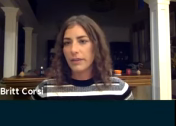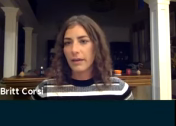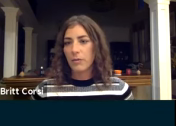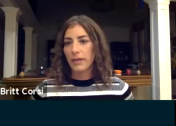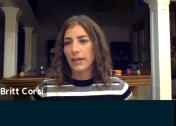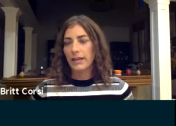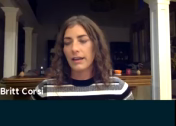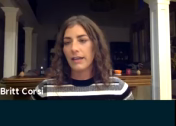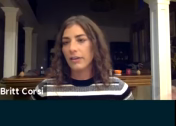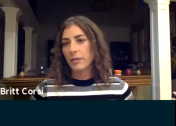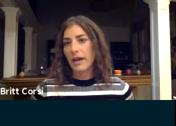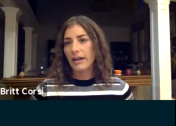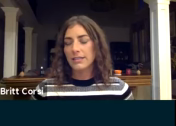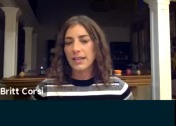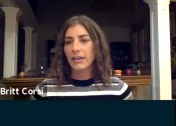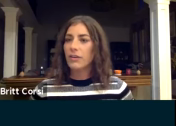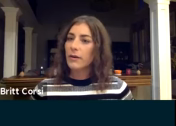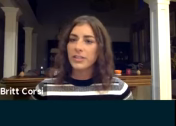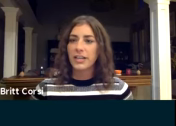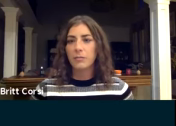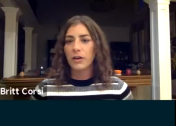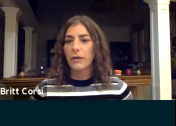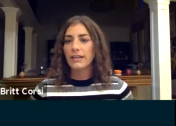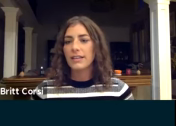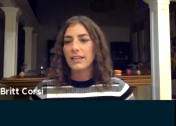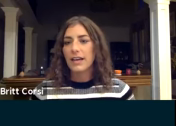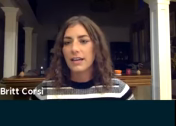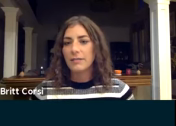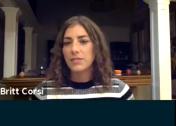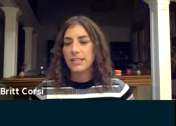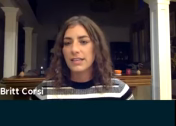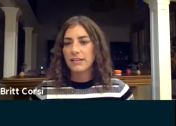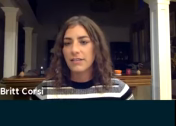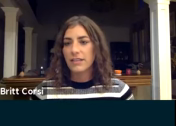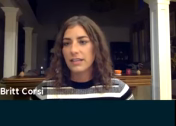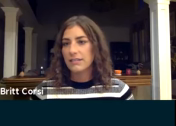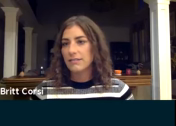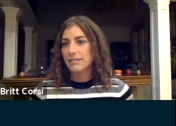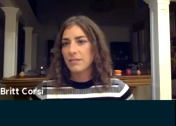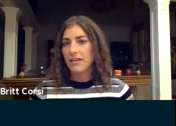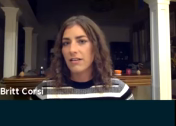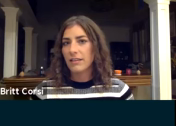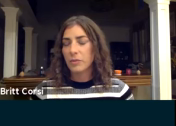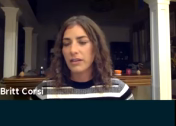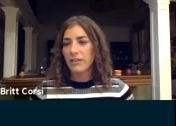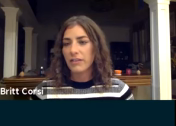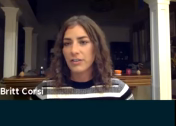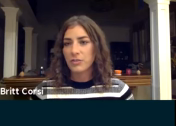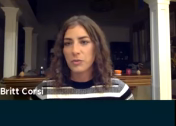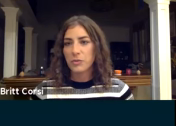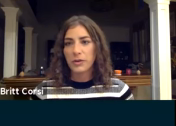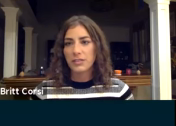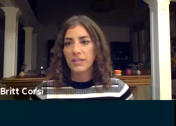giving up in that moment and looking back and saying, you know, I wish I kept going. So that's kind of, I think, something all in the pit of